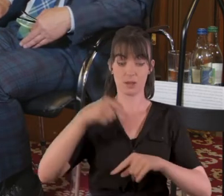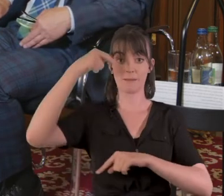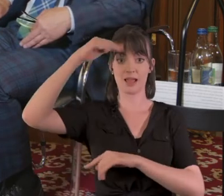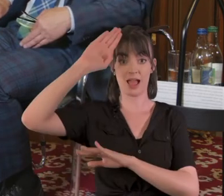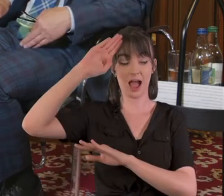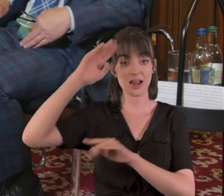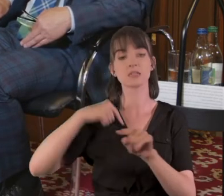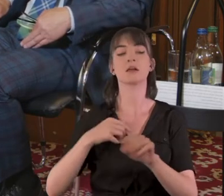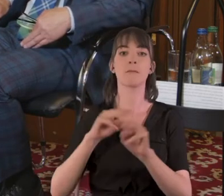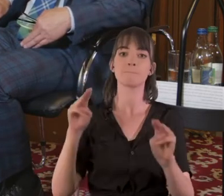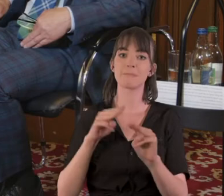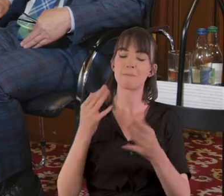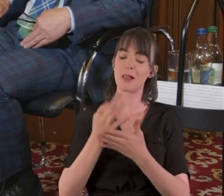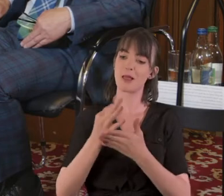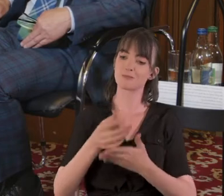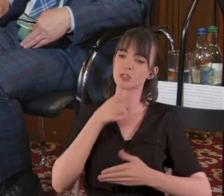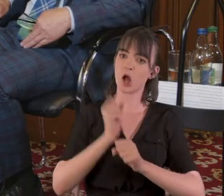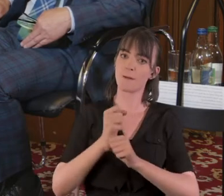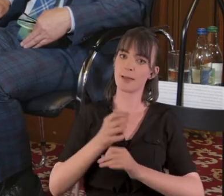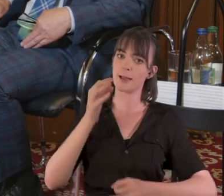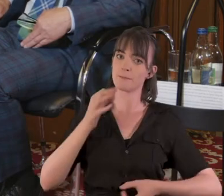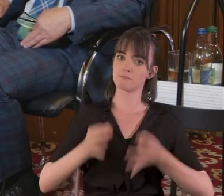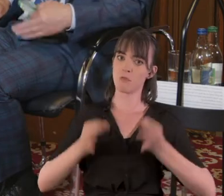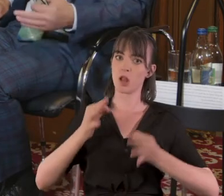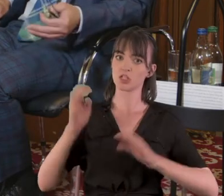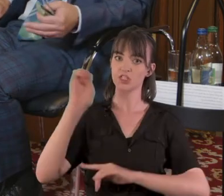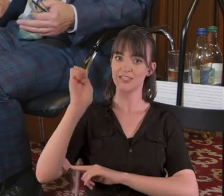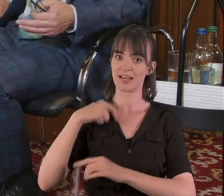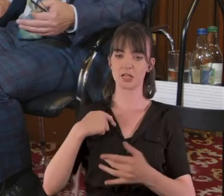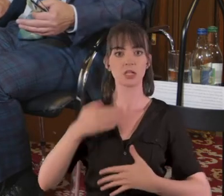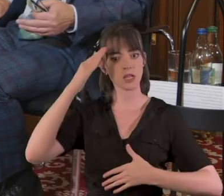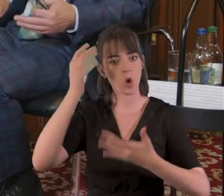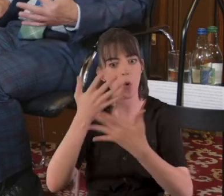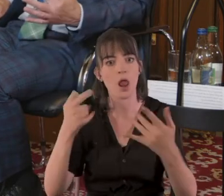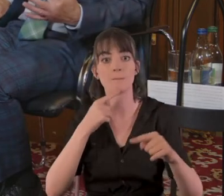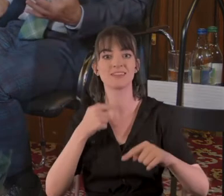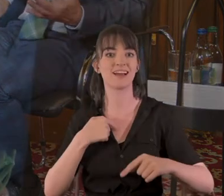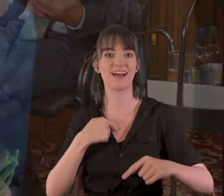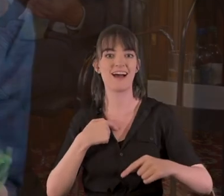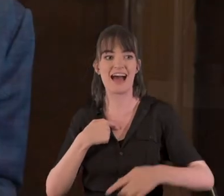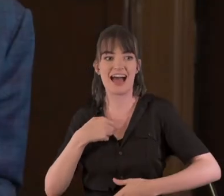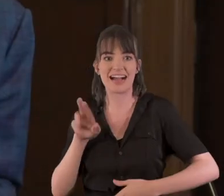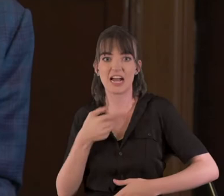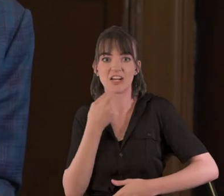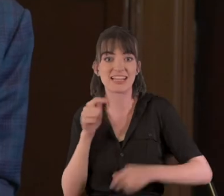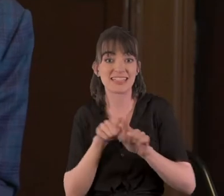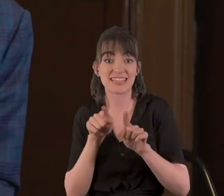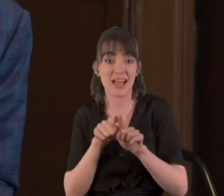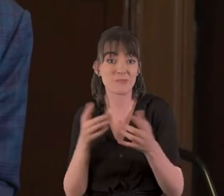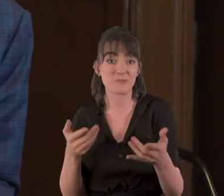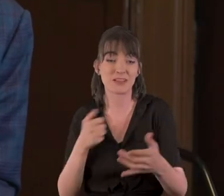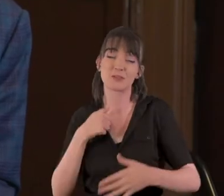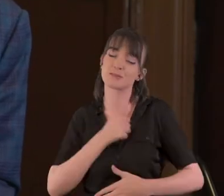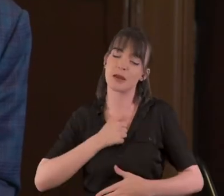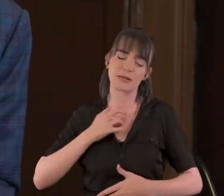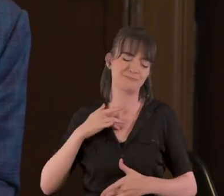to me about British politics and know more about British politics than I do. And I cannot reciprocate. And I'm sorry, it's painful